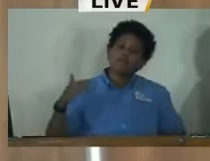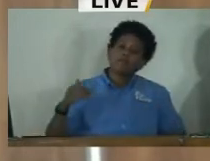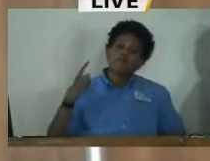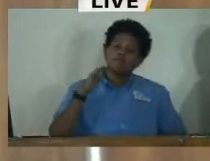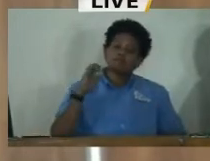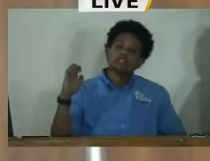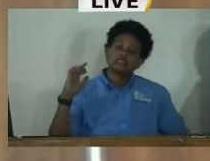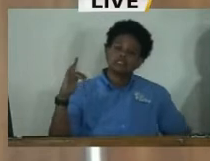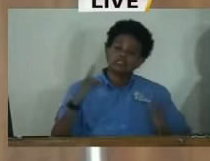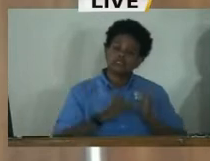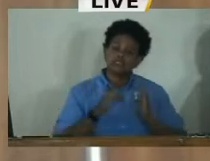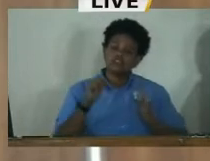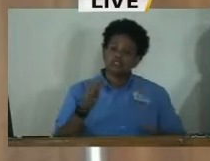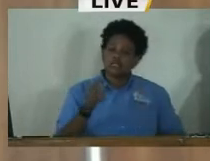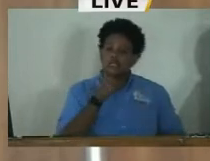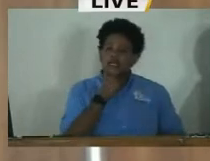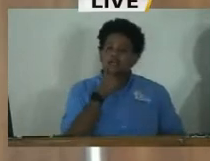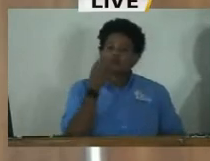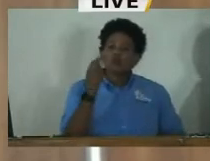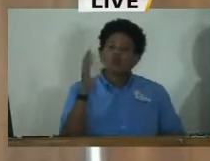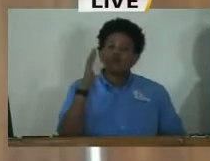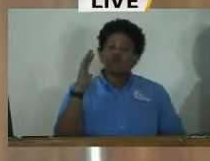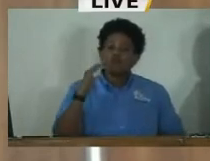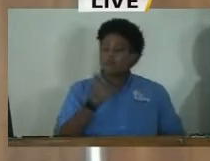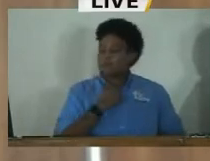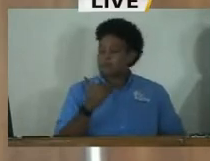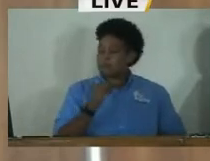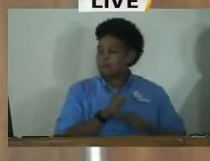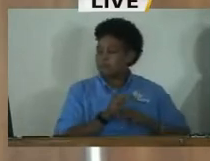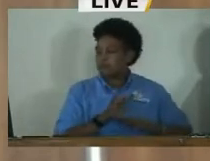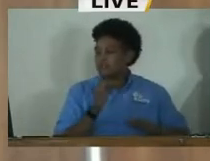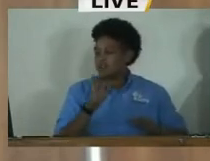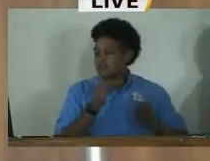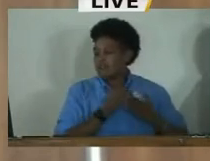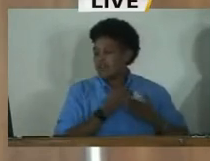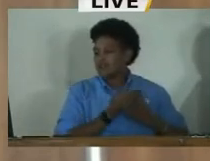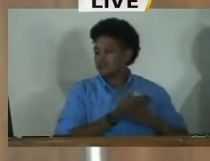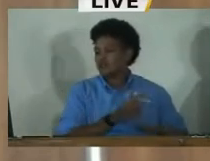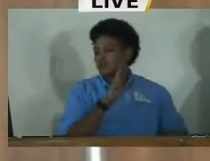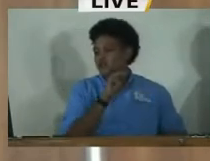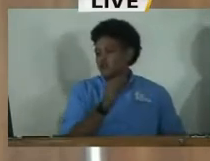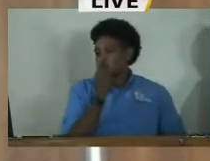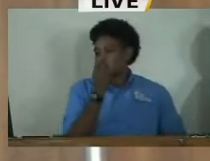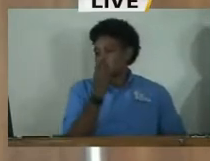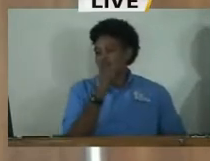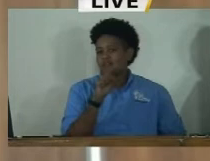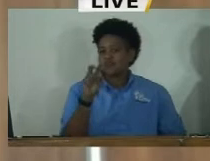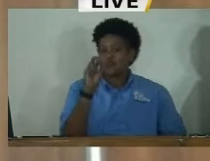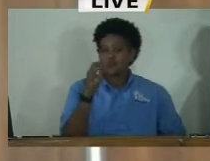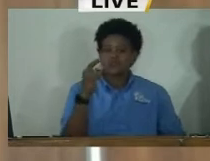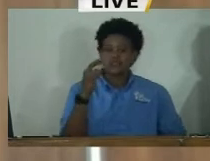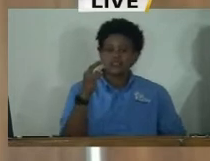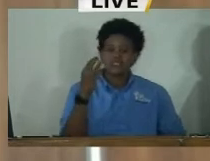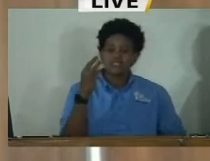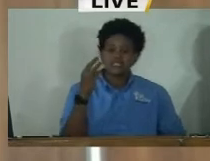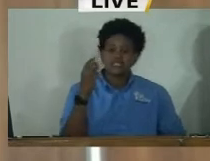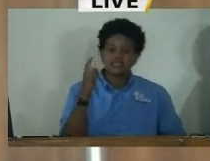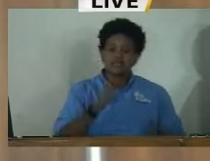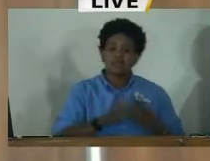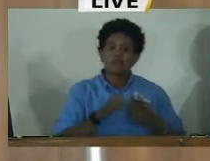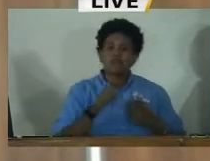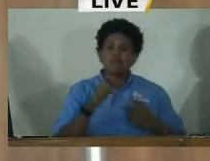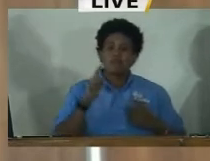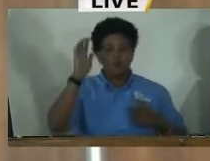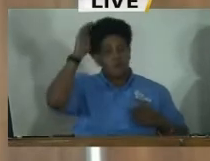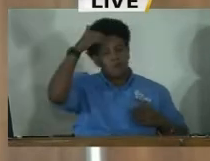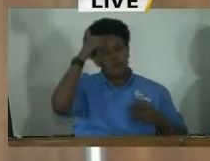East Central, St. Andrew, our former Minister of Finance, between 2012 to 2016, and the Portia